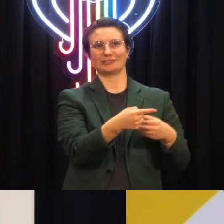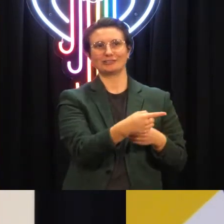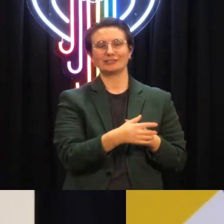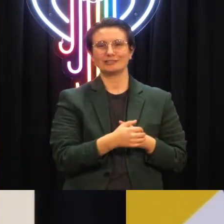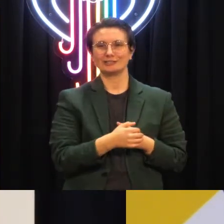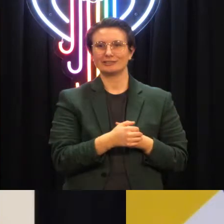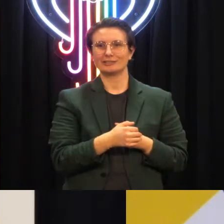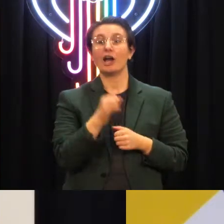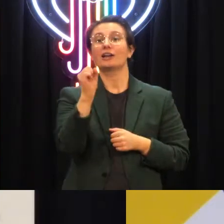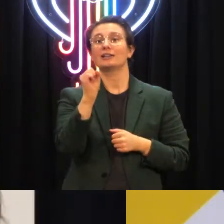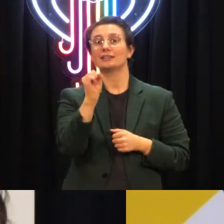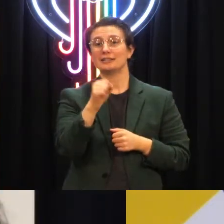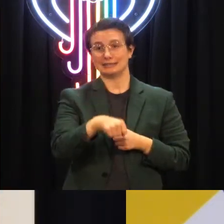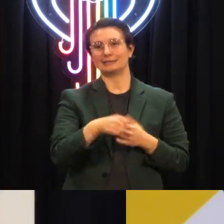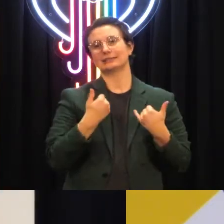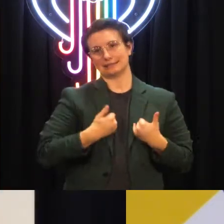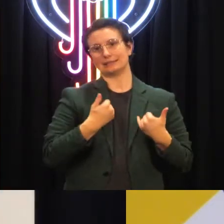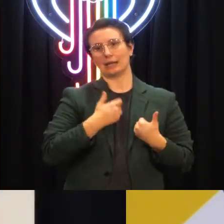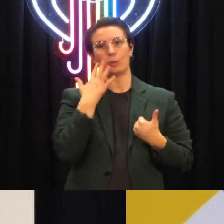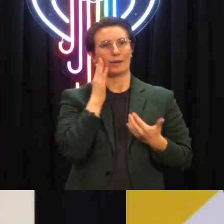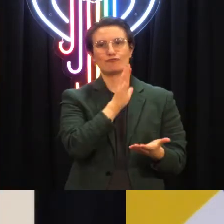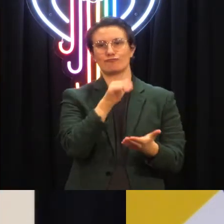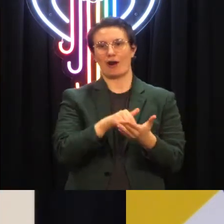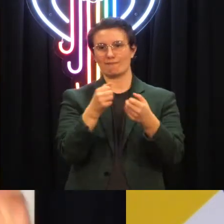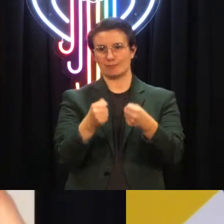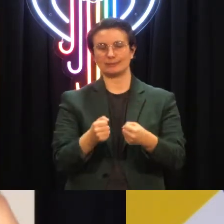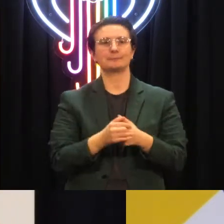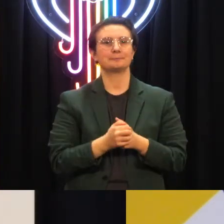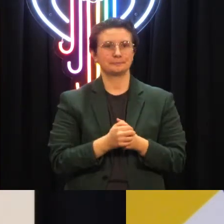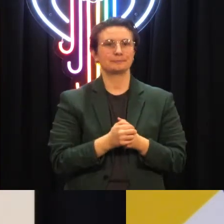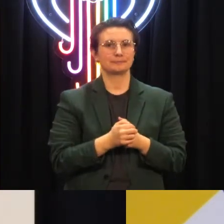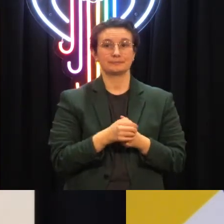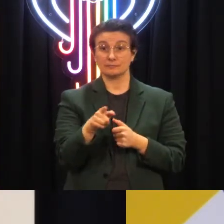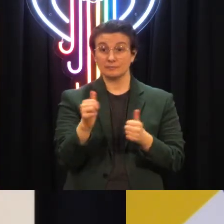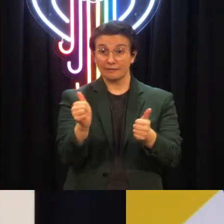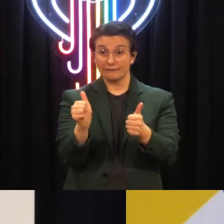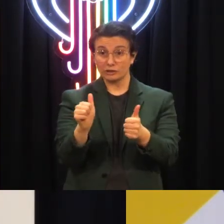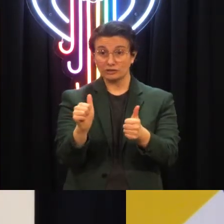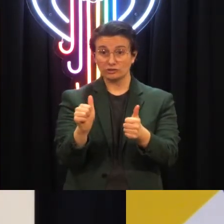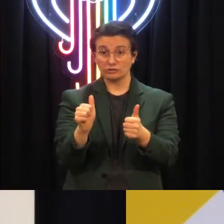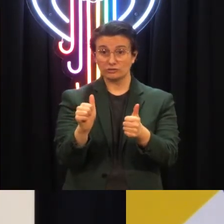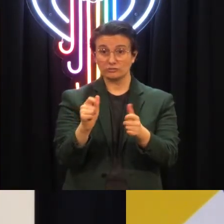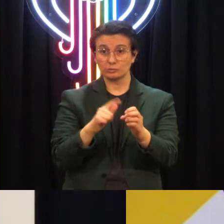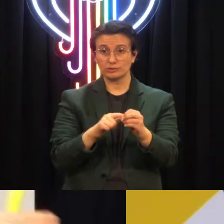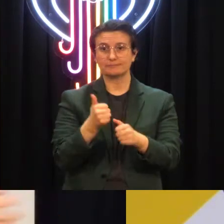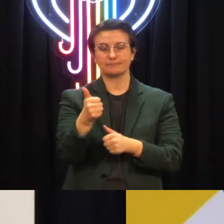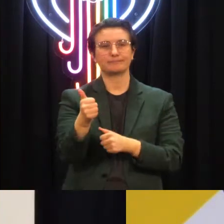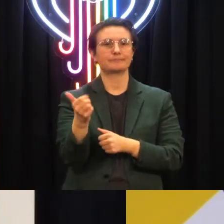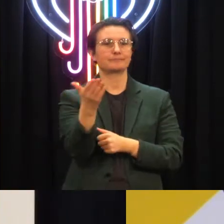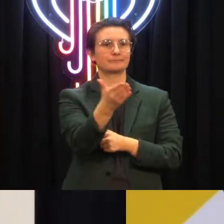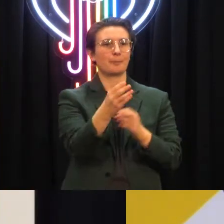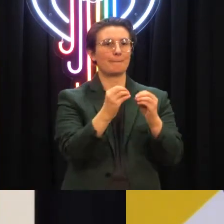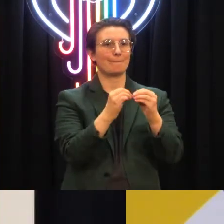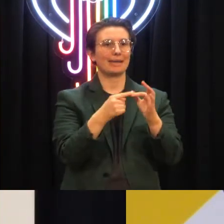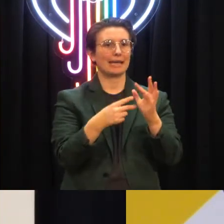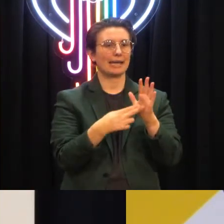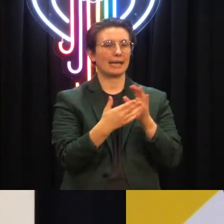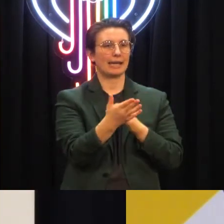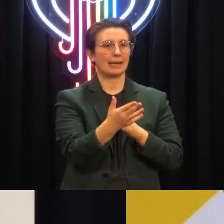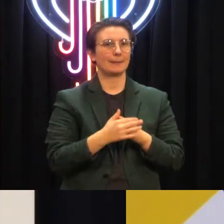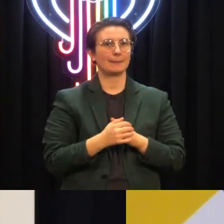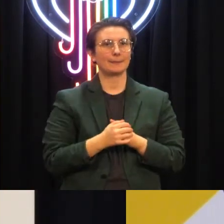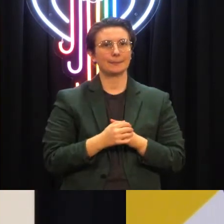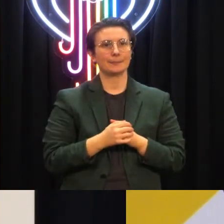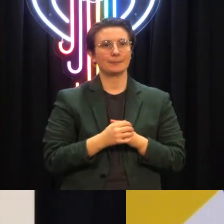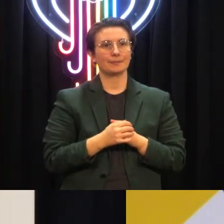Yes, that person was symptomatic. Prime Minister, how Yeah, many Ben, was that all your questions on the correction case? Yes. How many of the infections have been